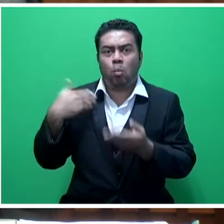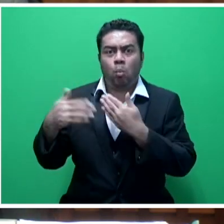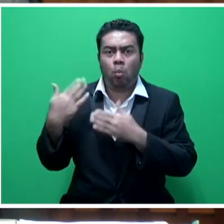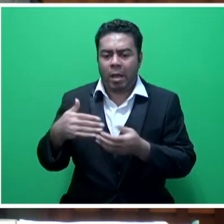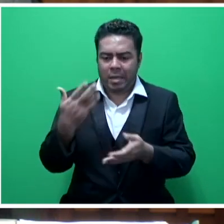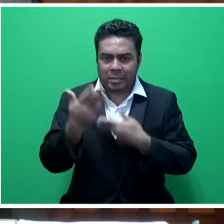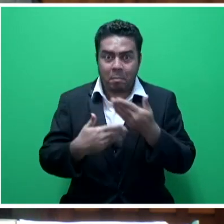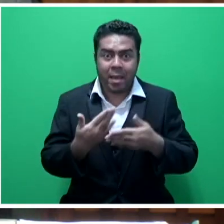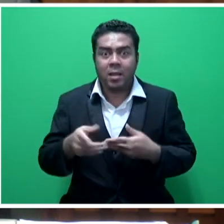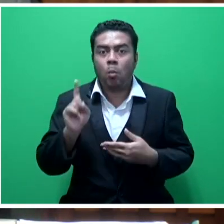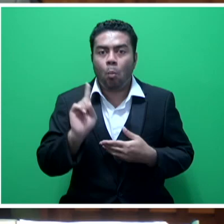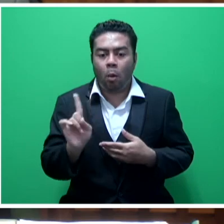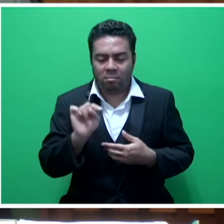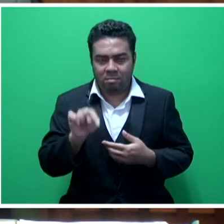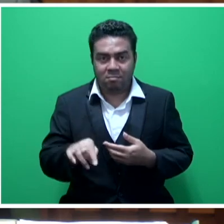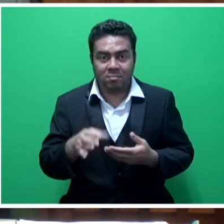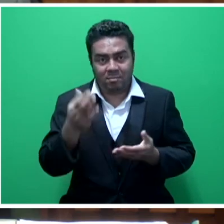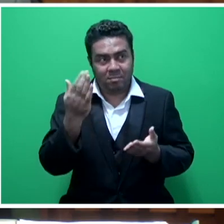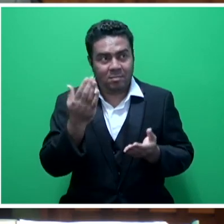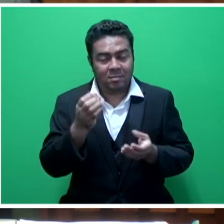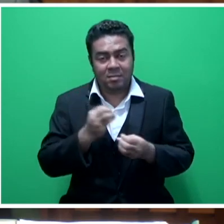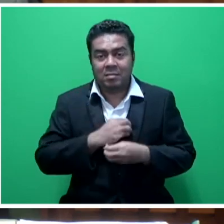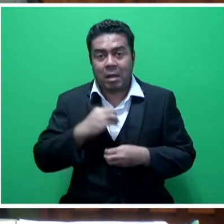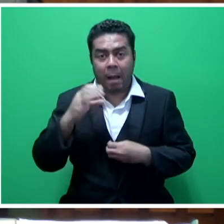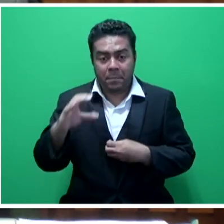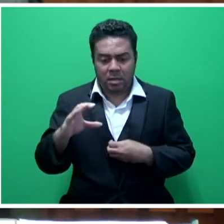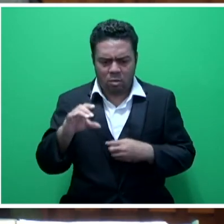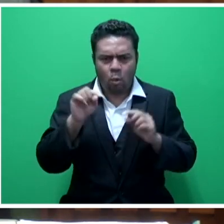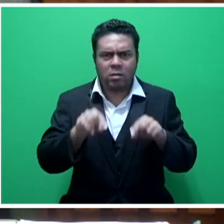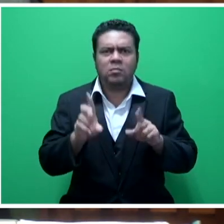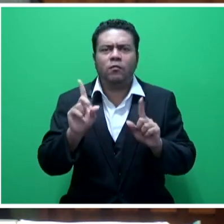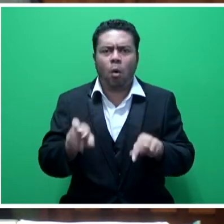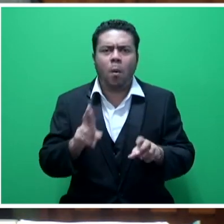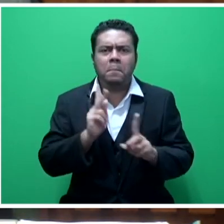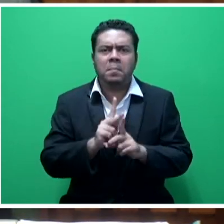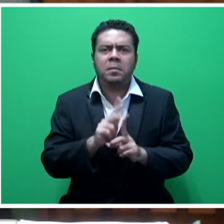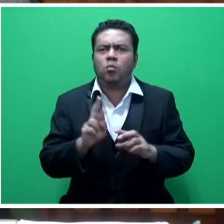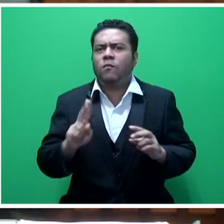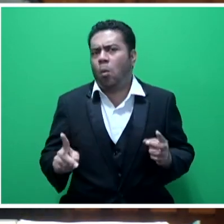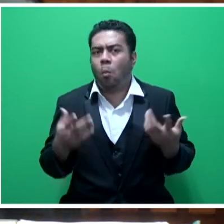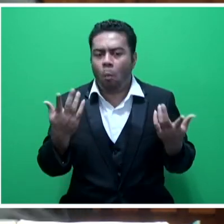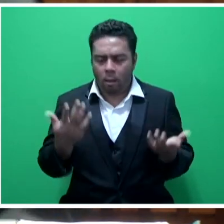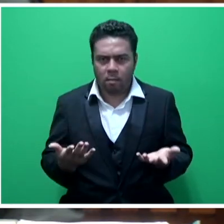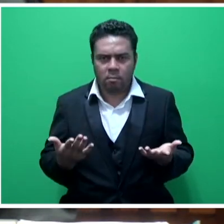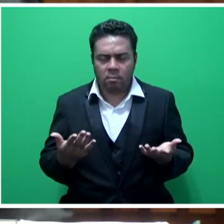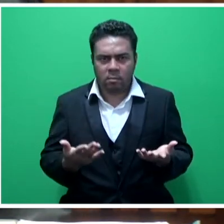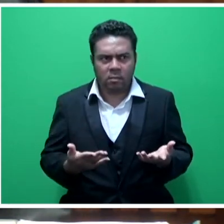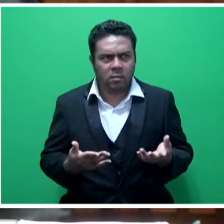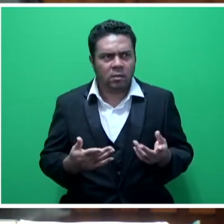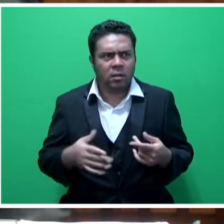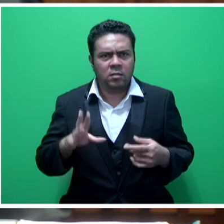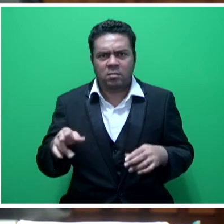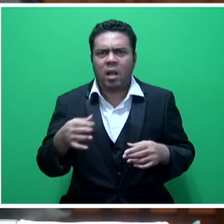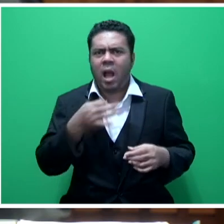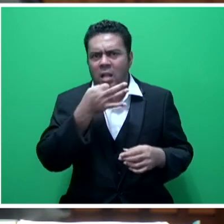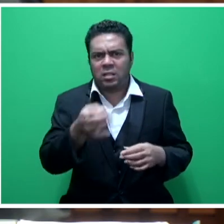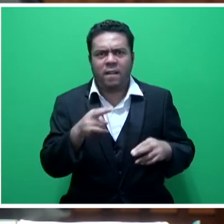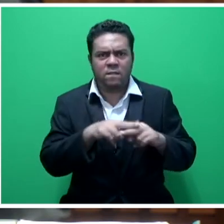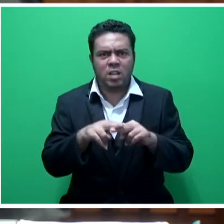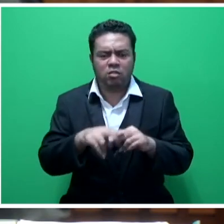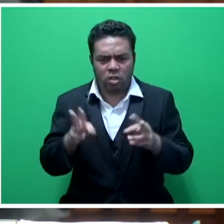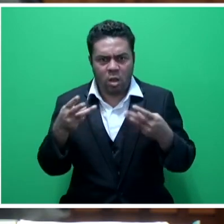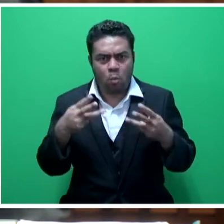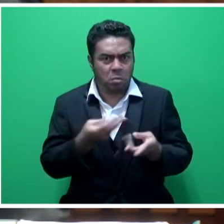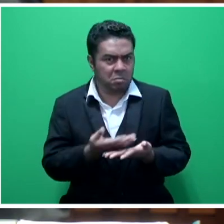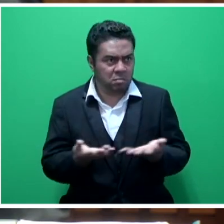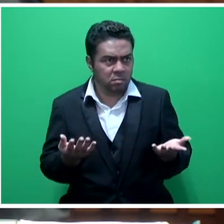explaining what this company is and what purpose it serves. We have Honorable Bhiman Prasad asking for Fiji Airways financials. If he bothered to